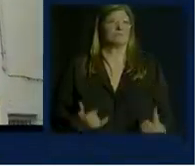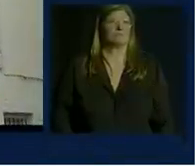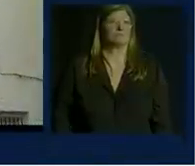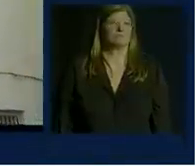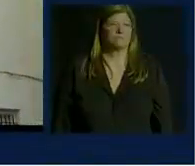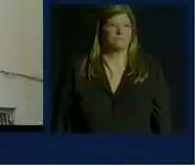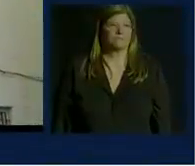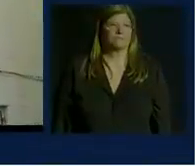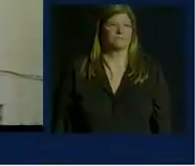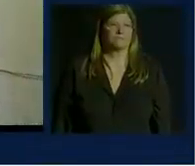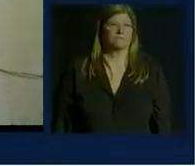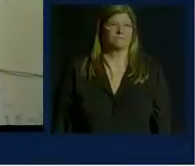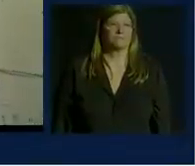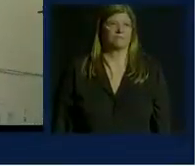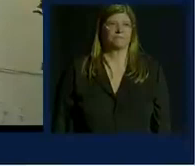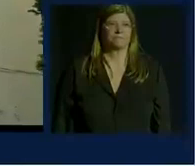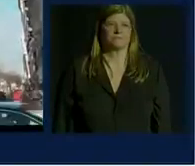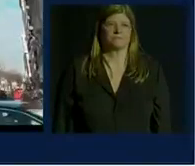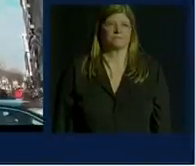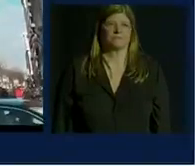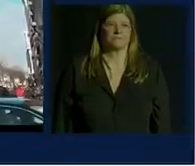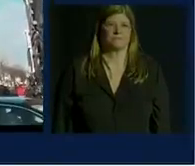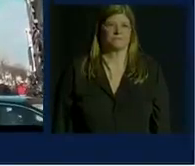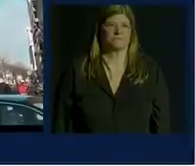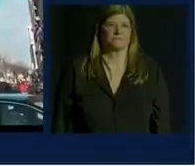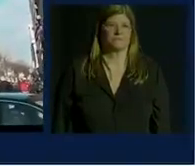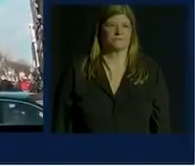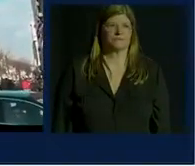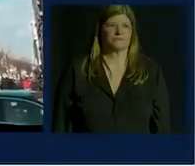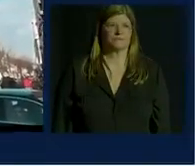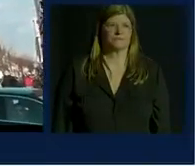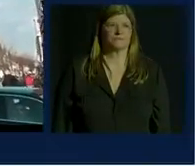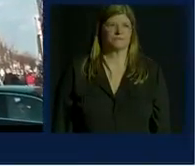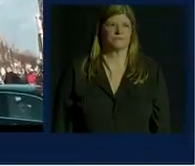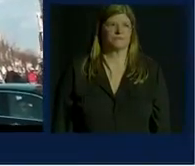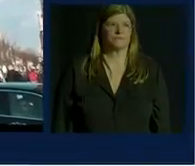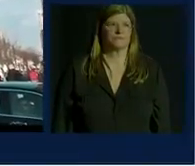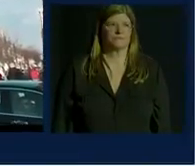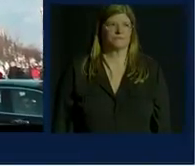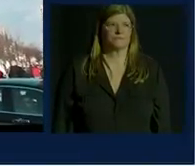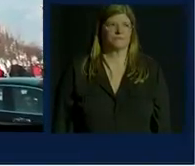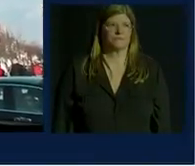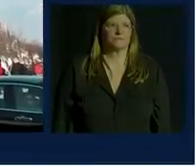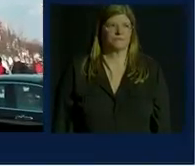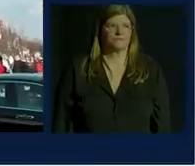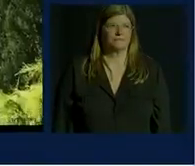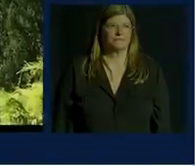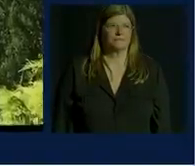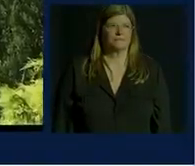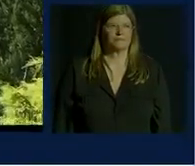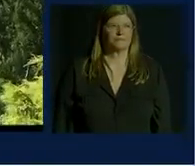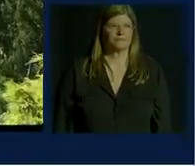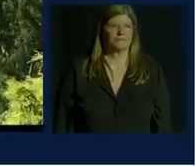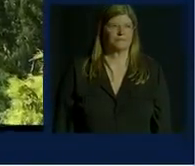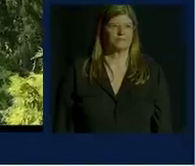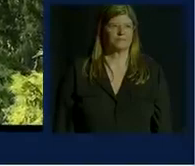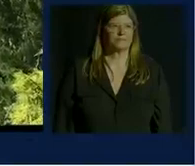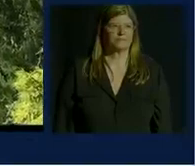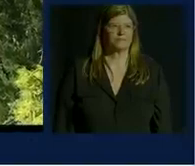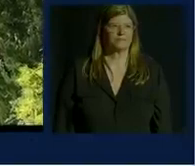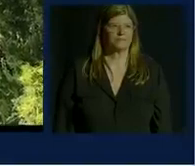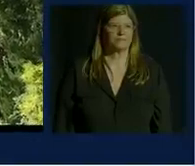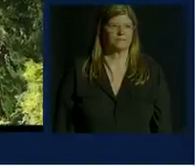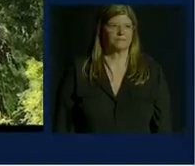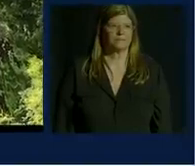District government offers more than 45 resources to support current and future homeowners in DC. But if you don't know what you're looking